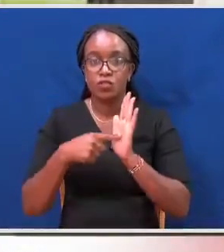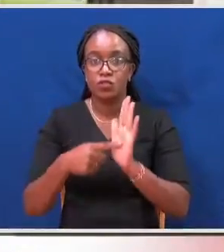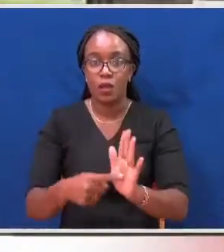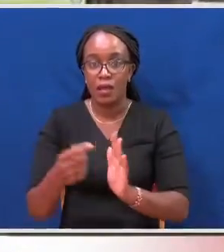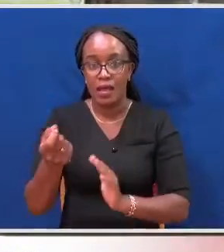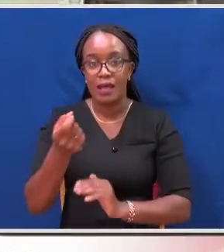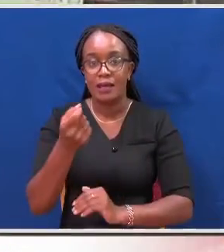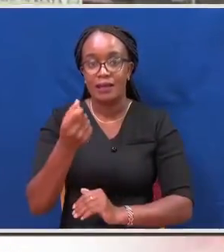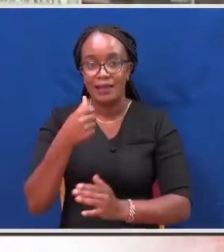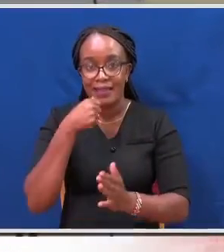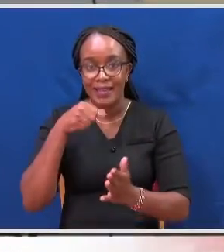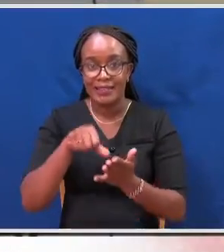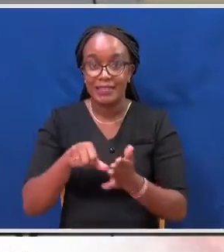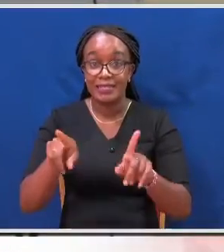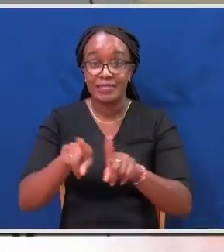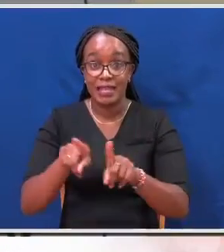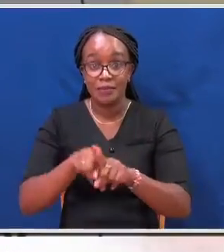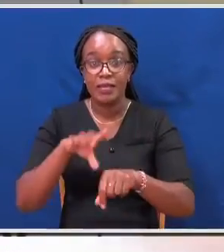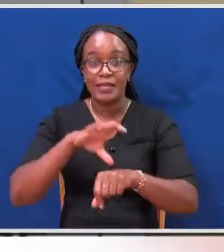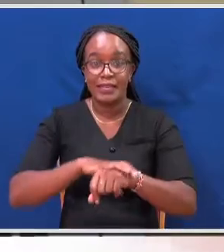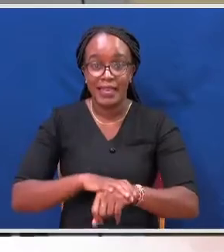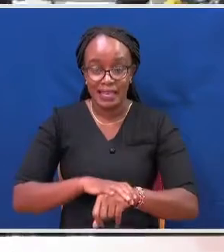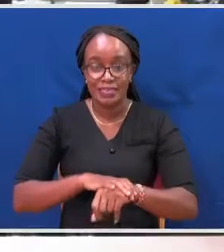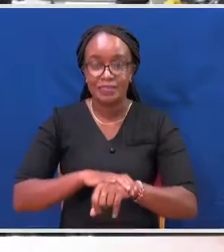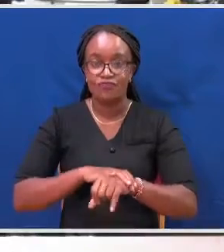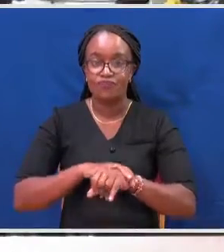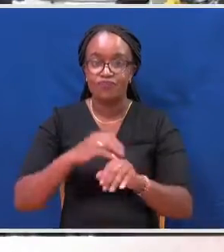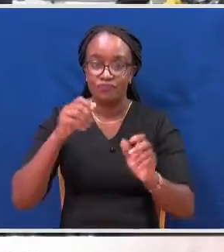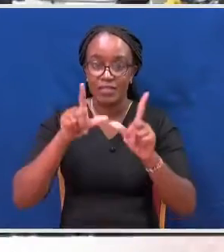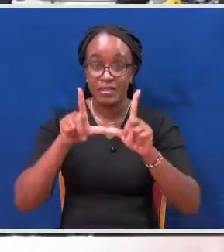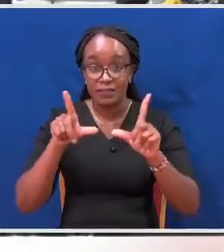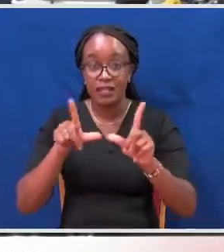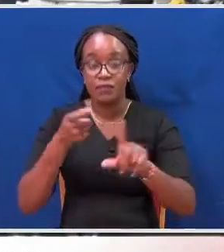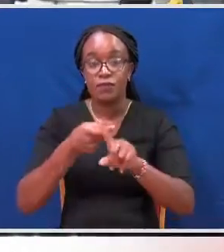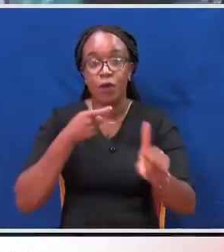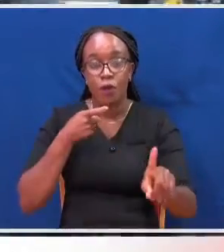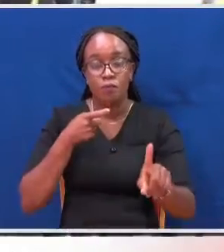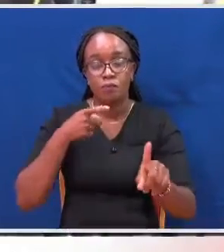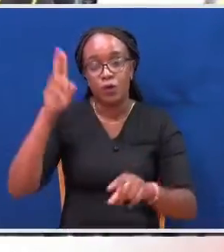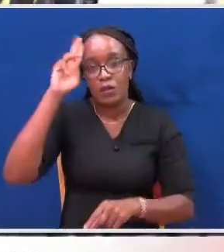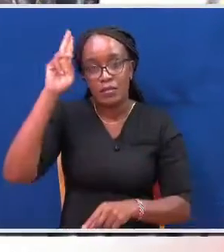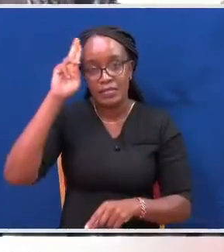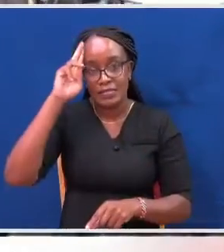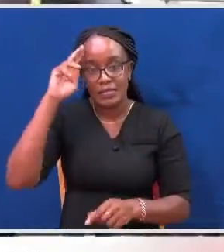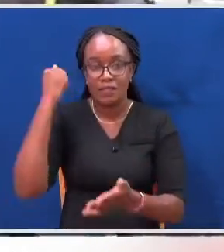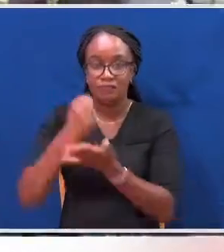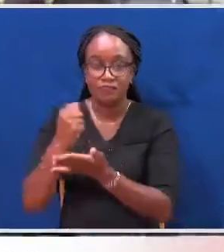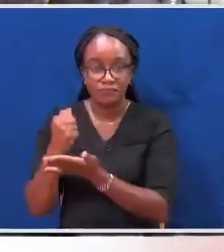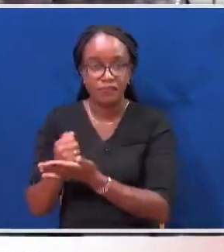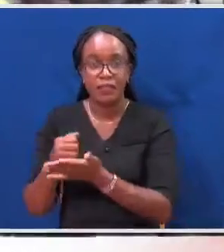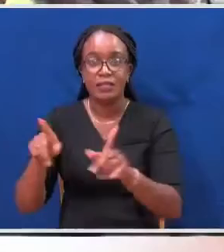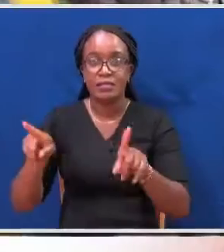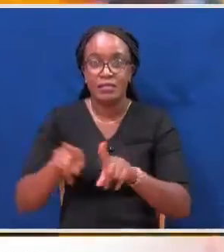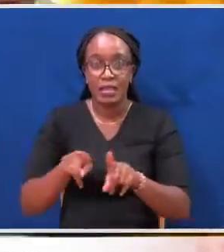obtain clearance from the nearest police commander, whilst transportation of caskets must be cleared by a nearby